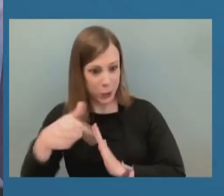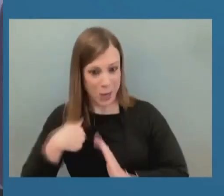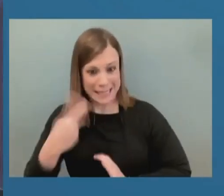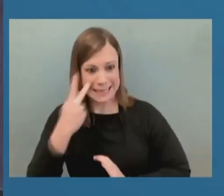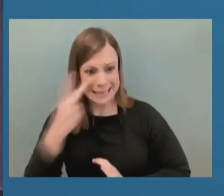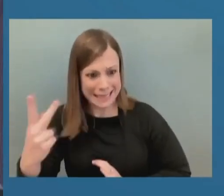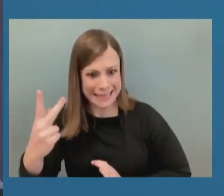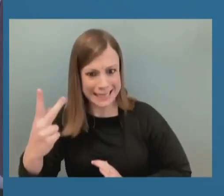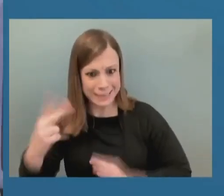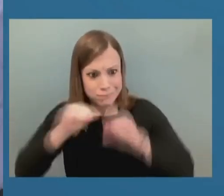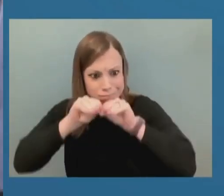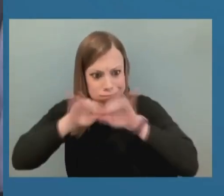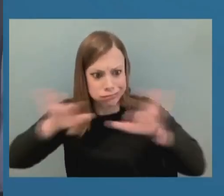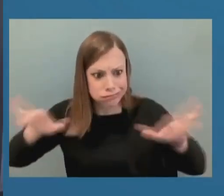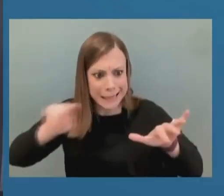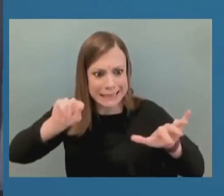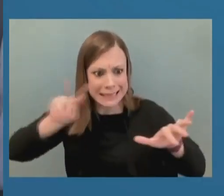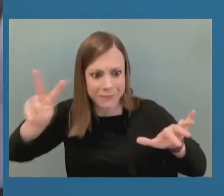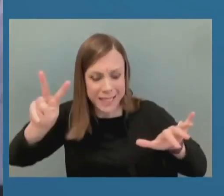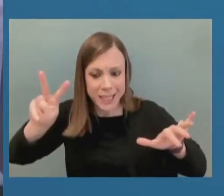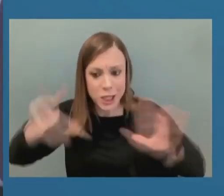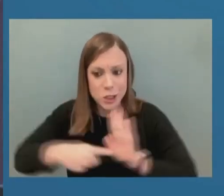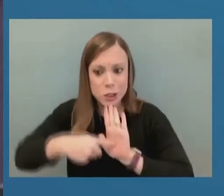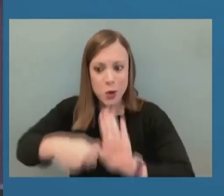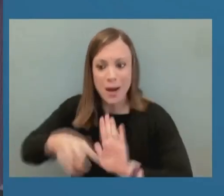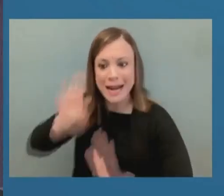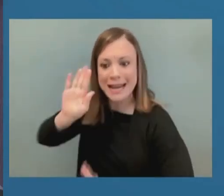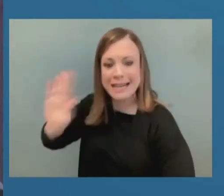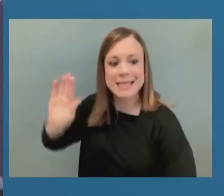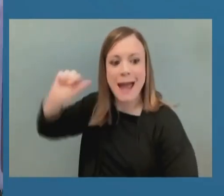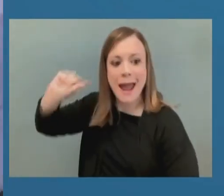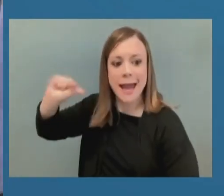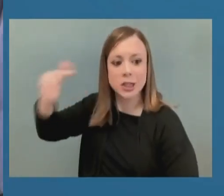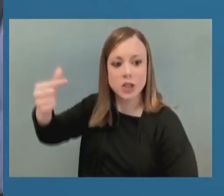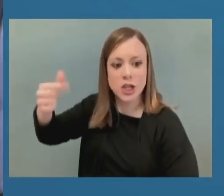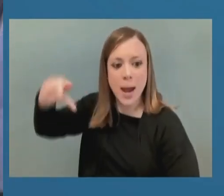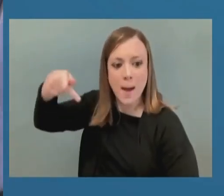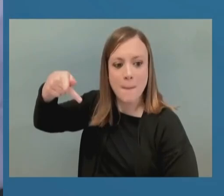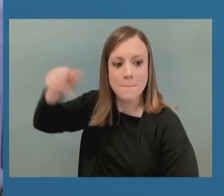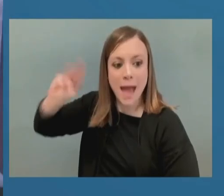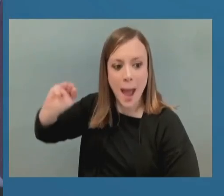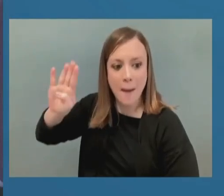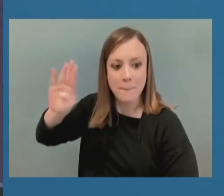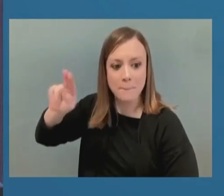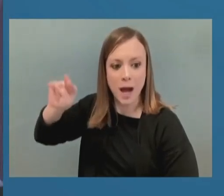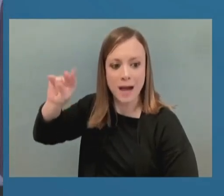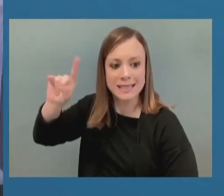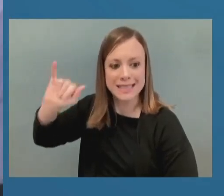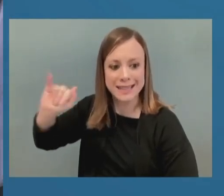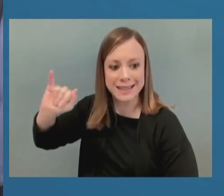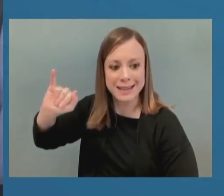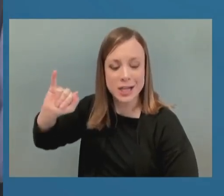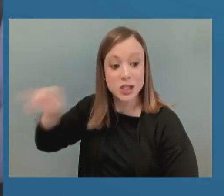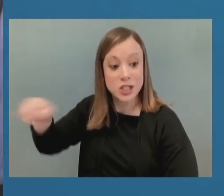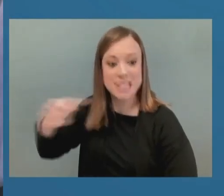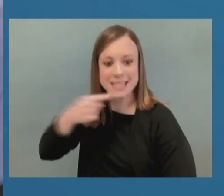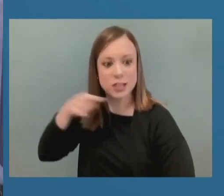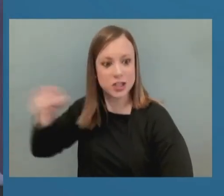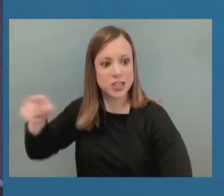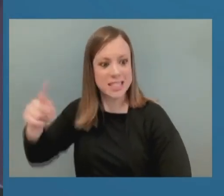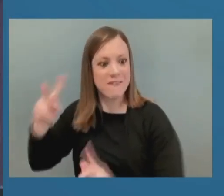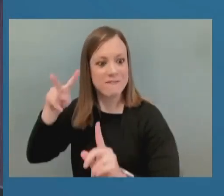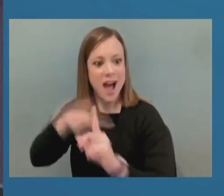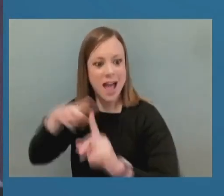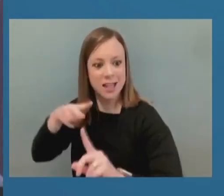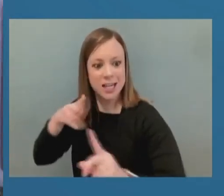that his Attorney General, Pam Bondi, is now saying she's filing charges against me as governor of New York. I called up